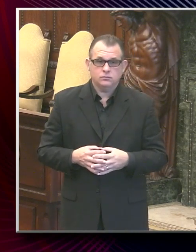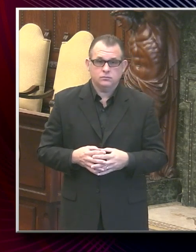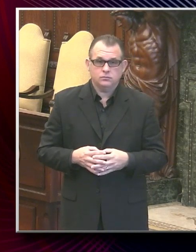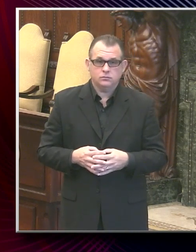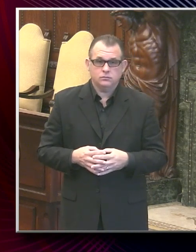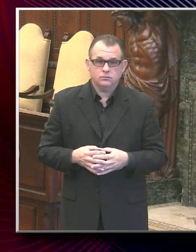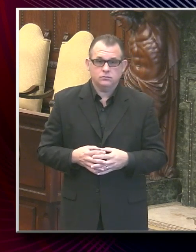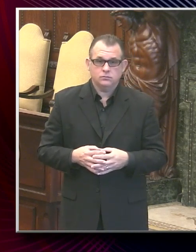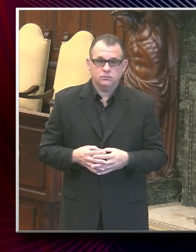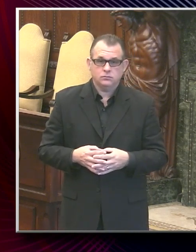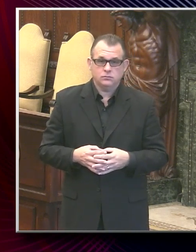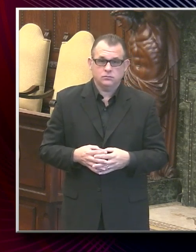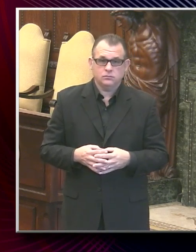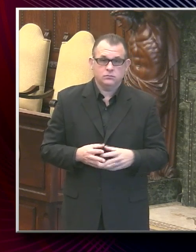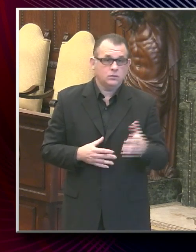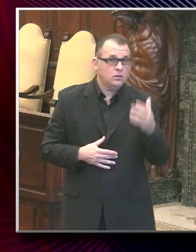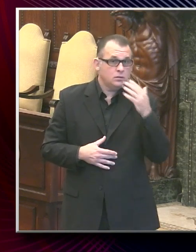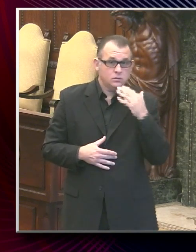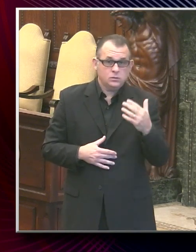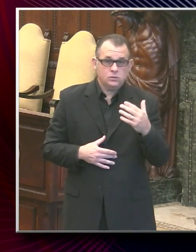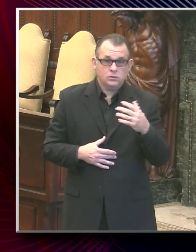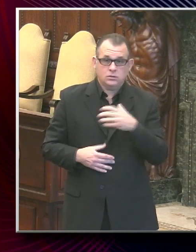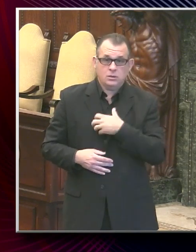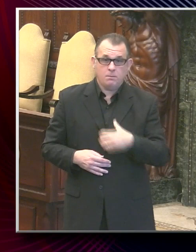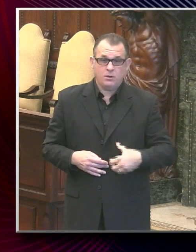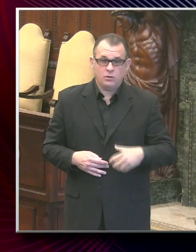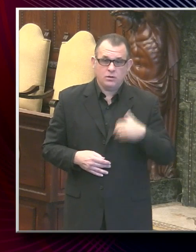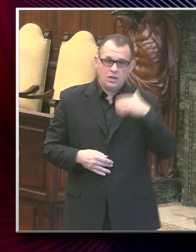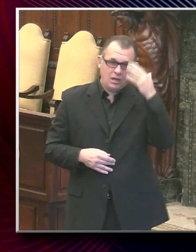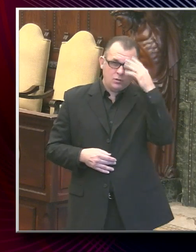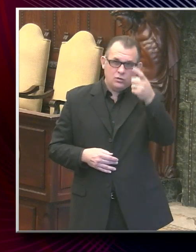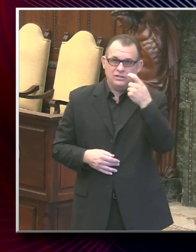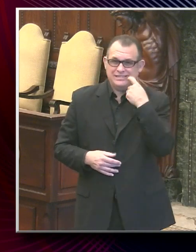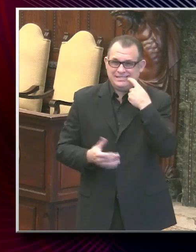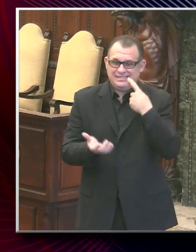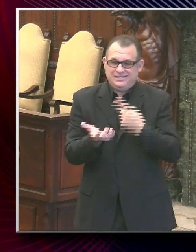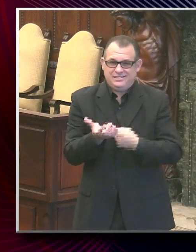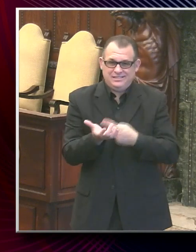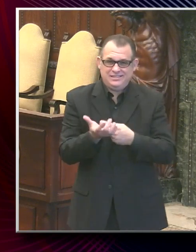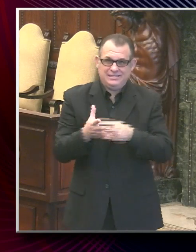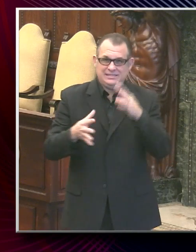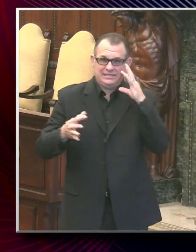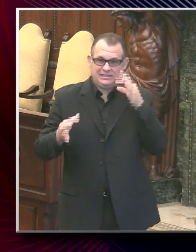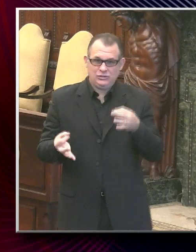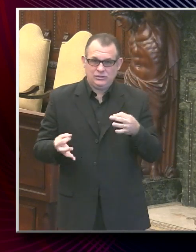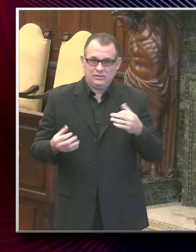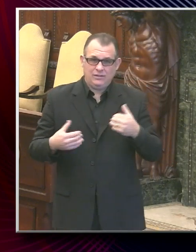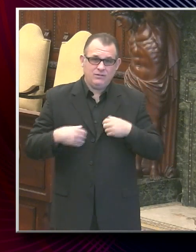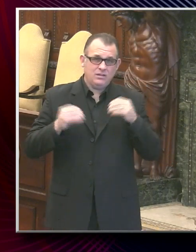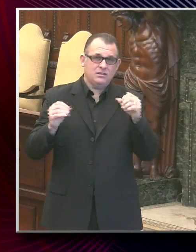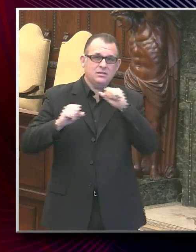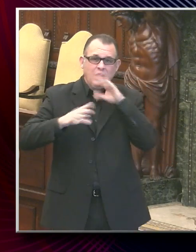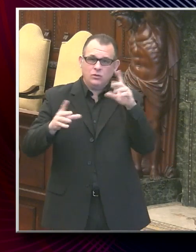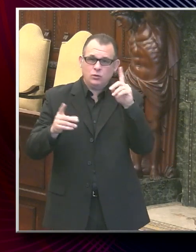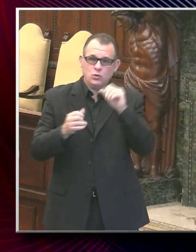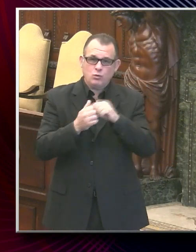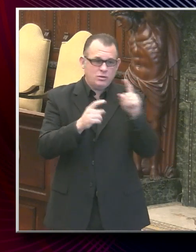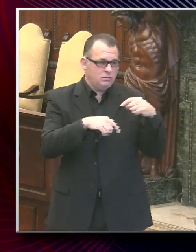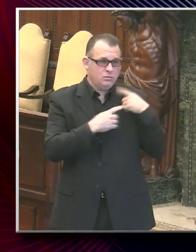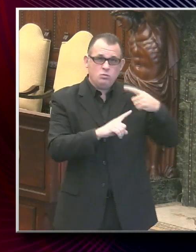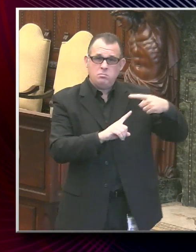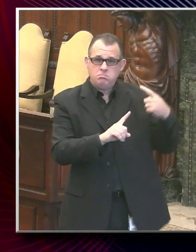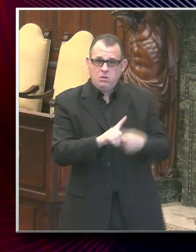Thanks very much. Mayor, I know you just said that this decision had nothing to do with the previous month and you guys made it